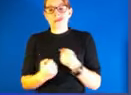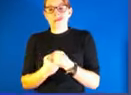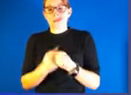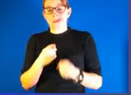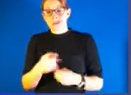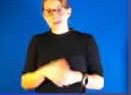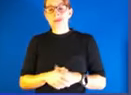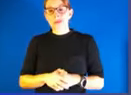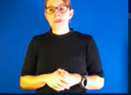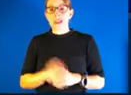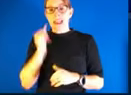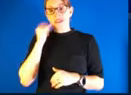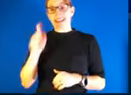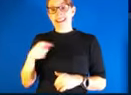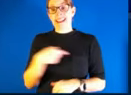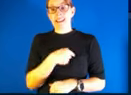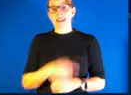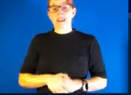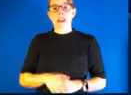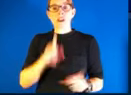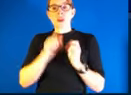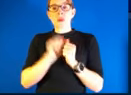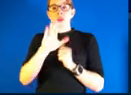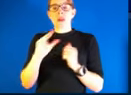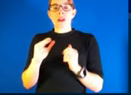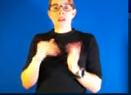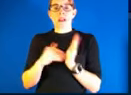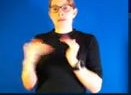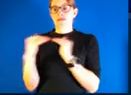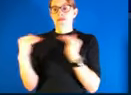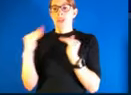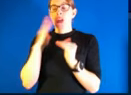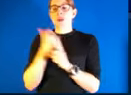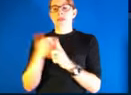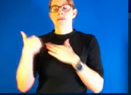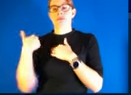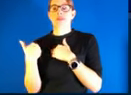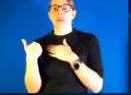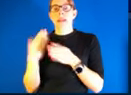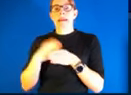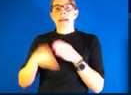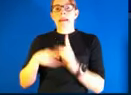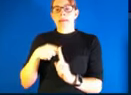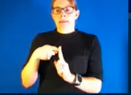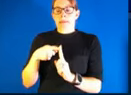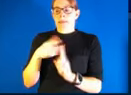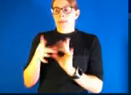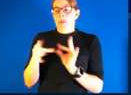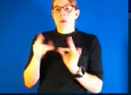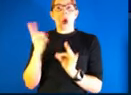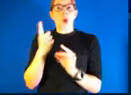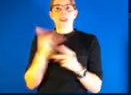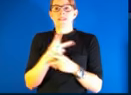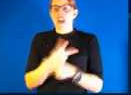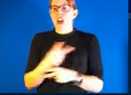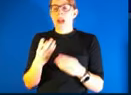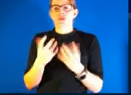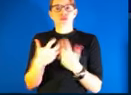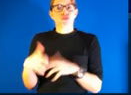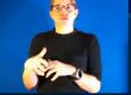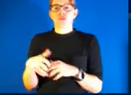that they need us. So when I talk to your colleagues, I know you guys are bearing the brunt, and I always hear you in the end say, we always figure it out. It's not We do. easy, and you Yep.